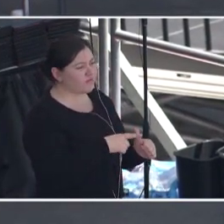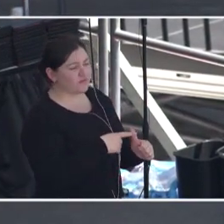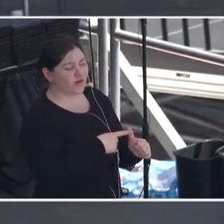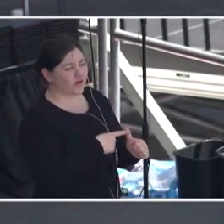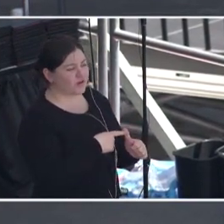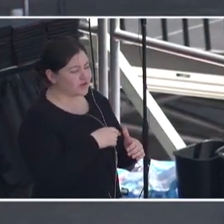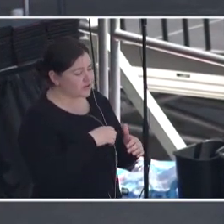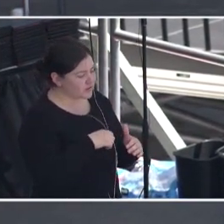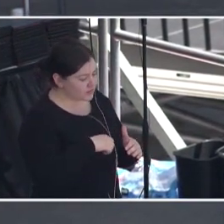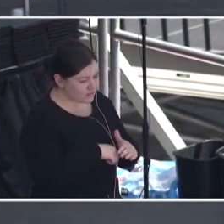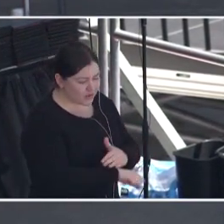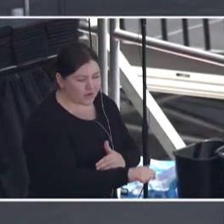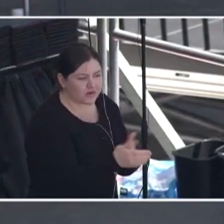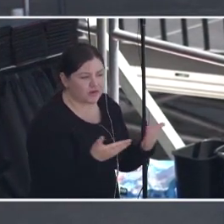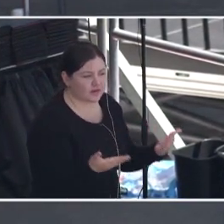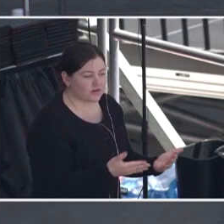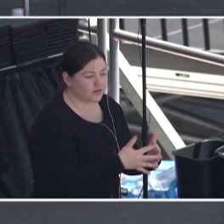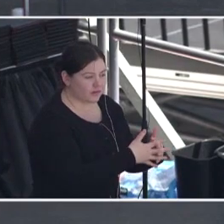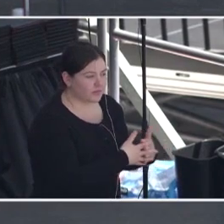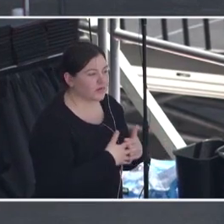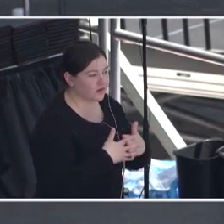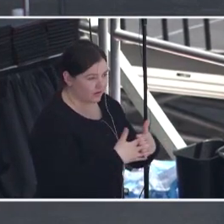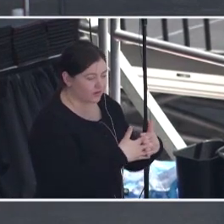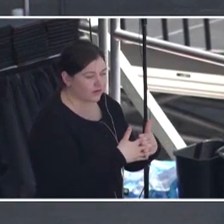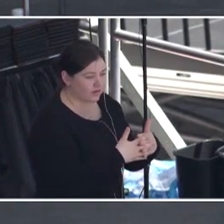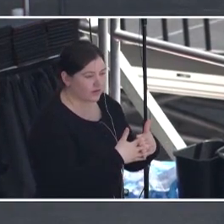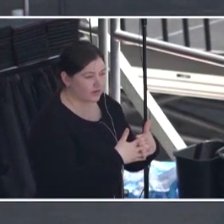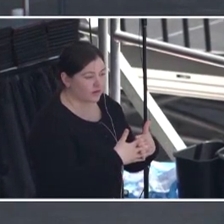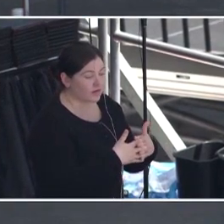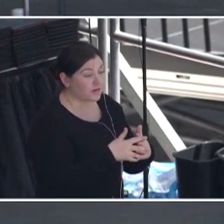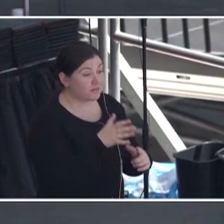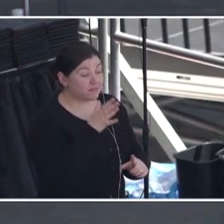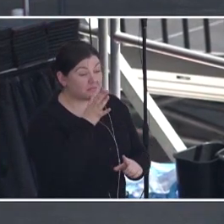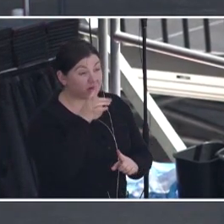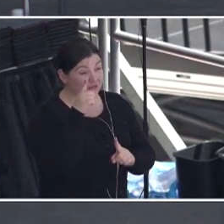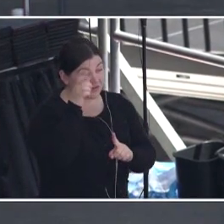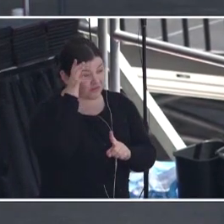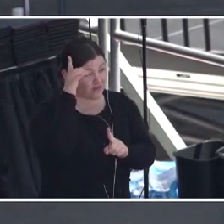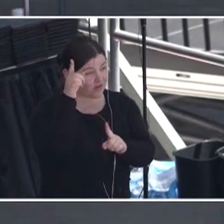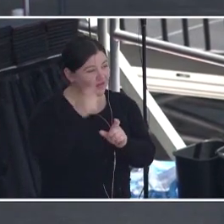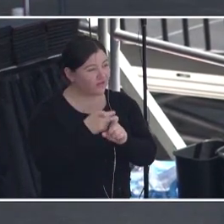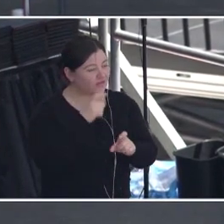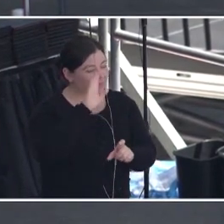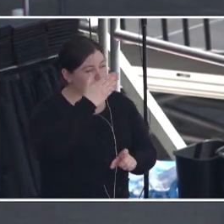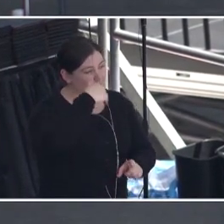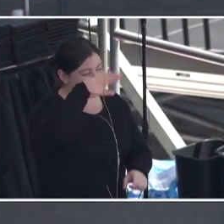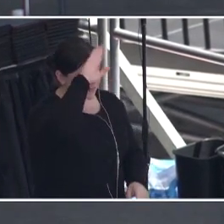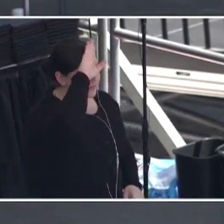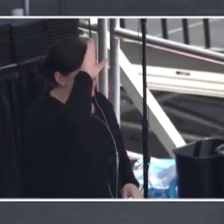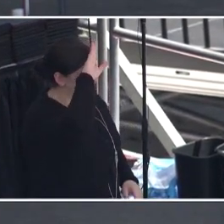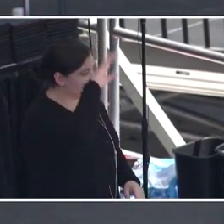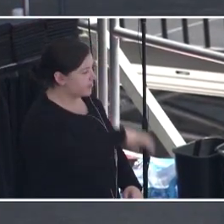first-generation American, born to Colombian parents.